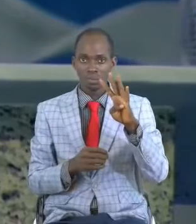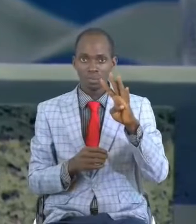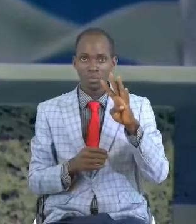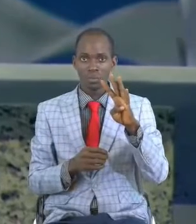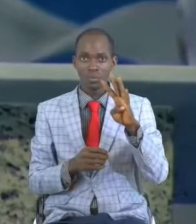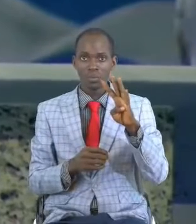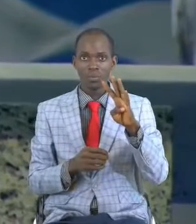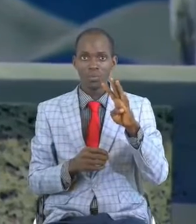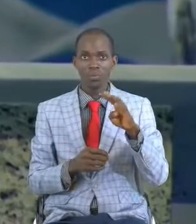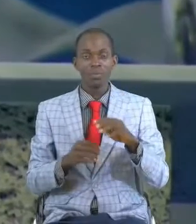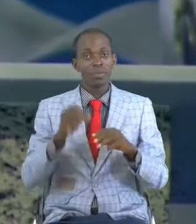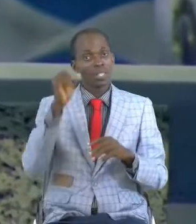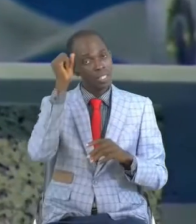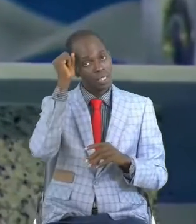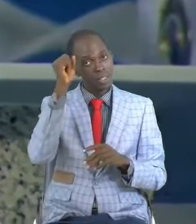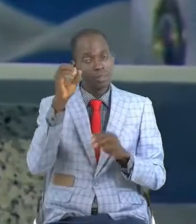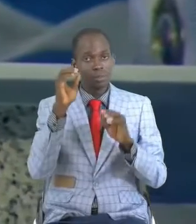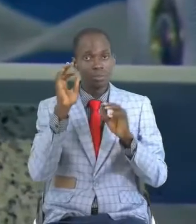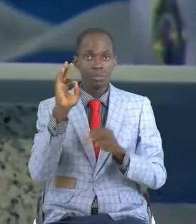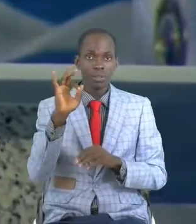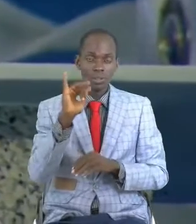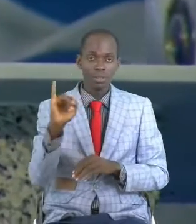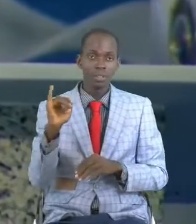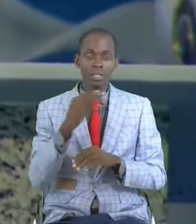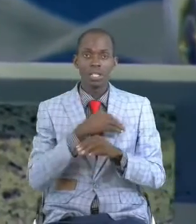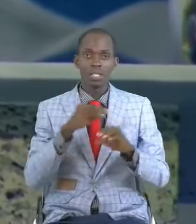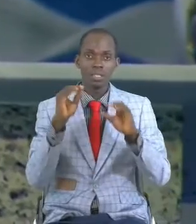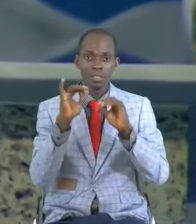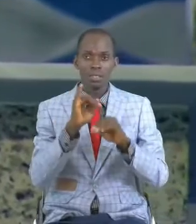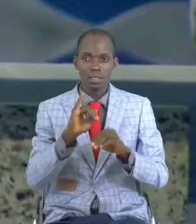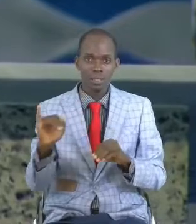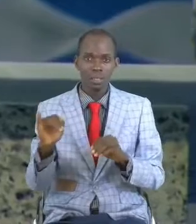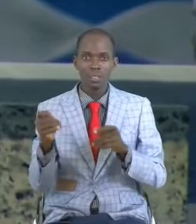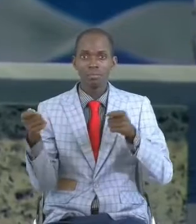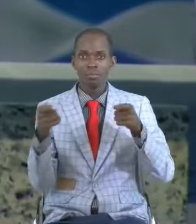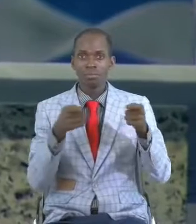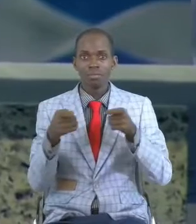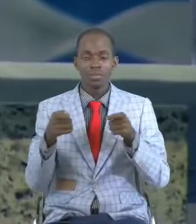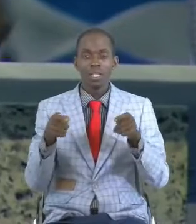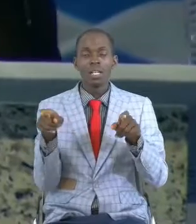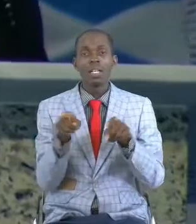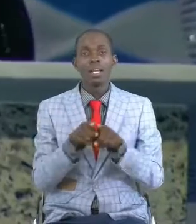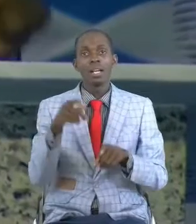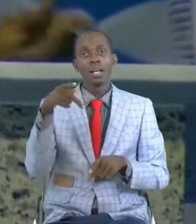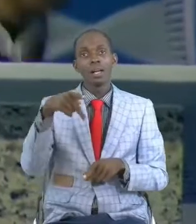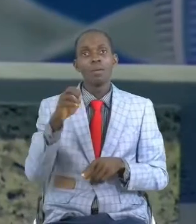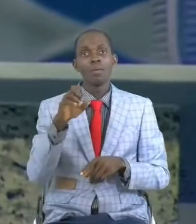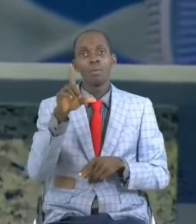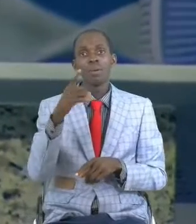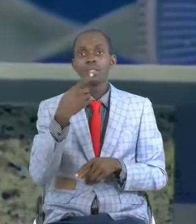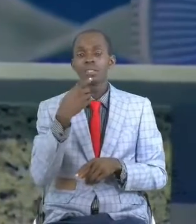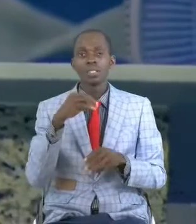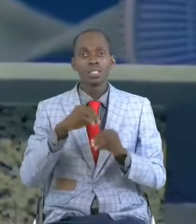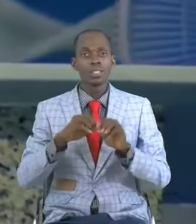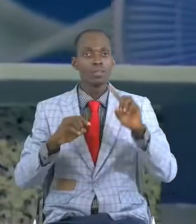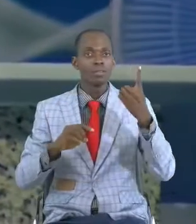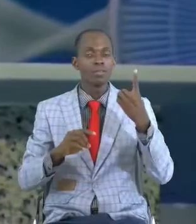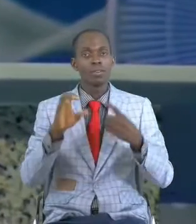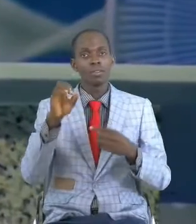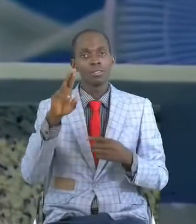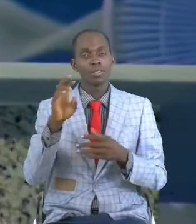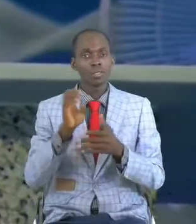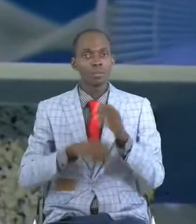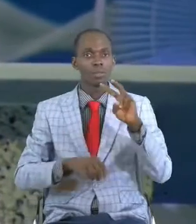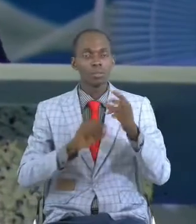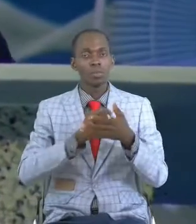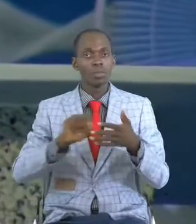and teaching and ministration, like Paul the Apostle said in 1 Corinthians chapter 2, verse 4. He